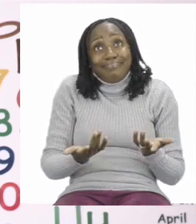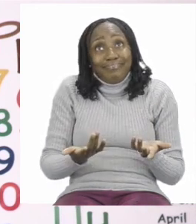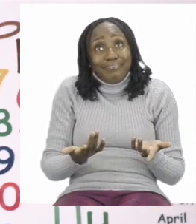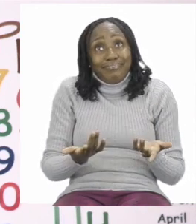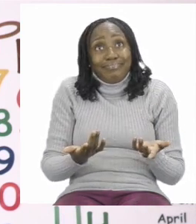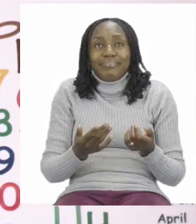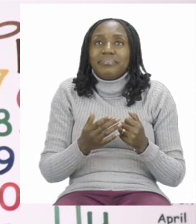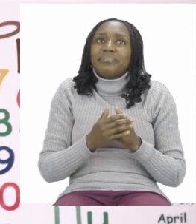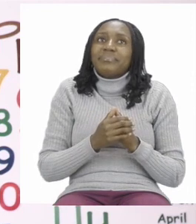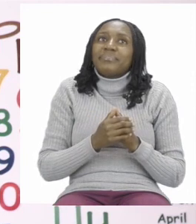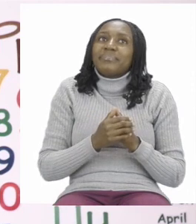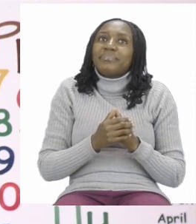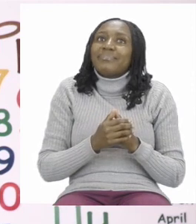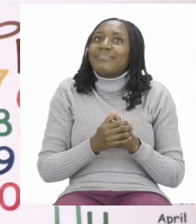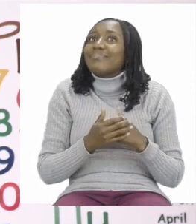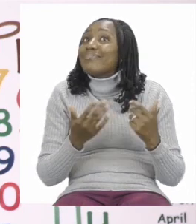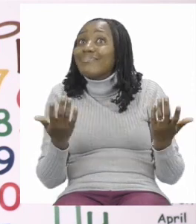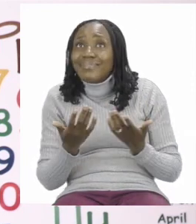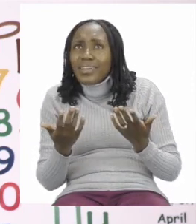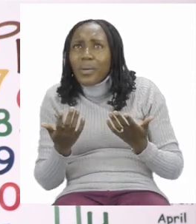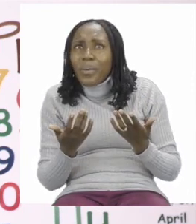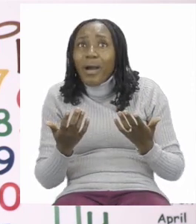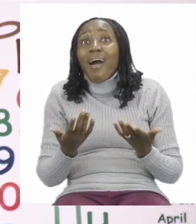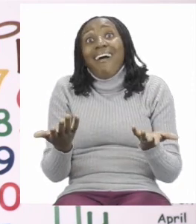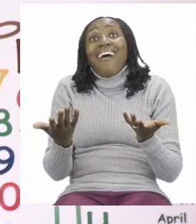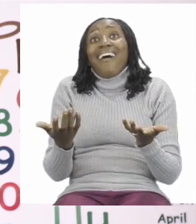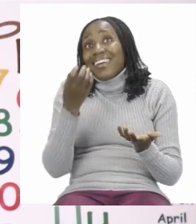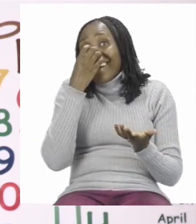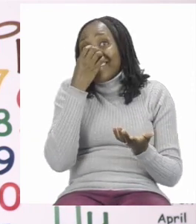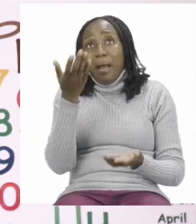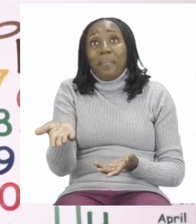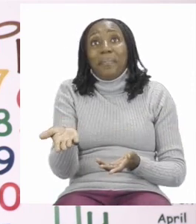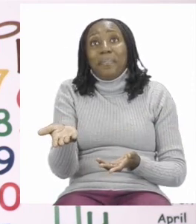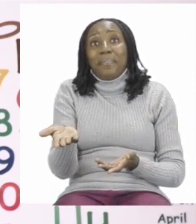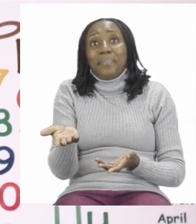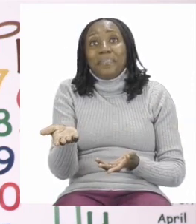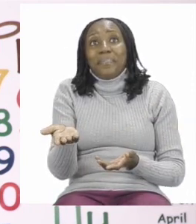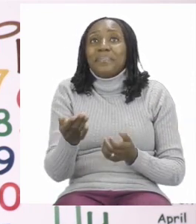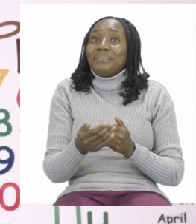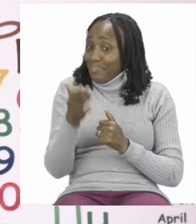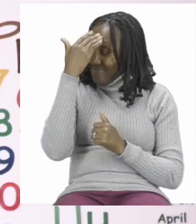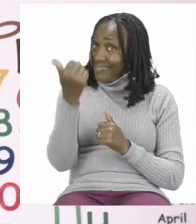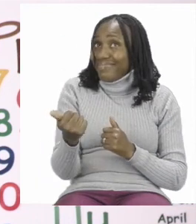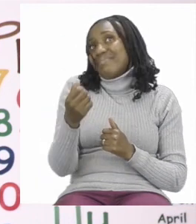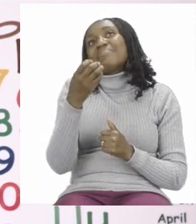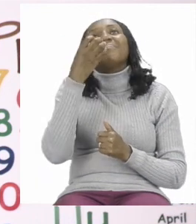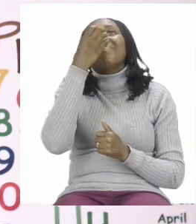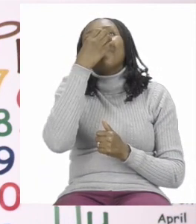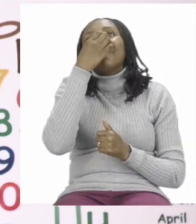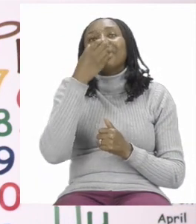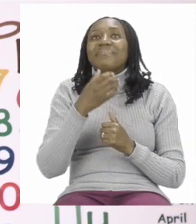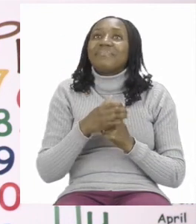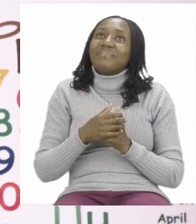Zoshi? Where are you? Oh, there he's peeking out. Hello, Zoshi.